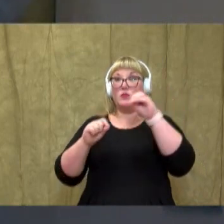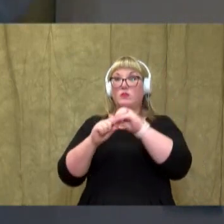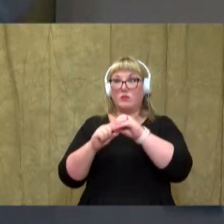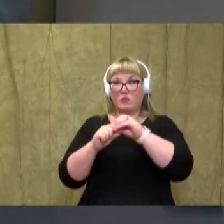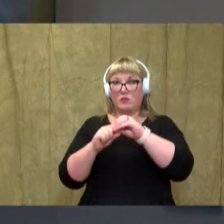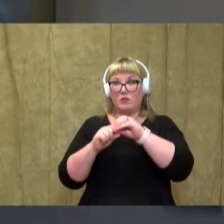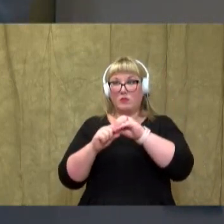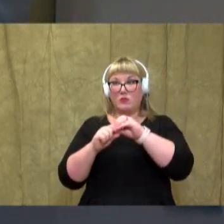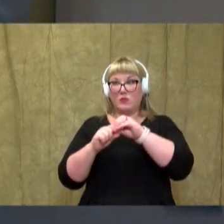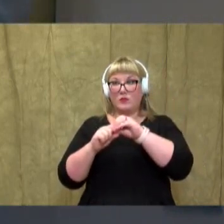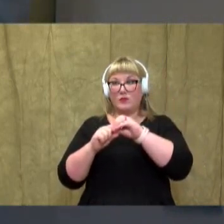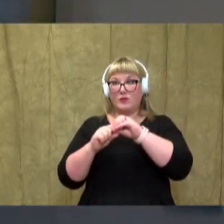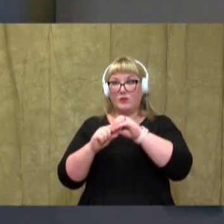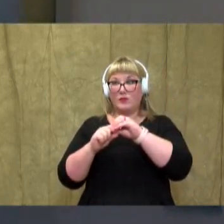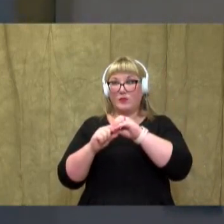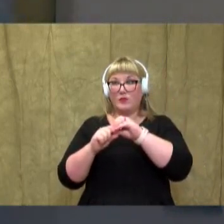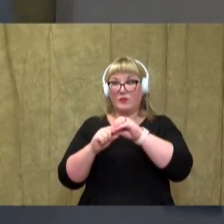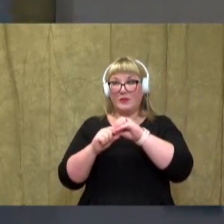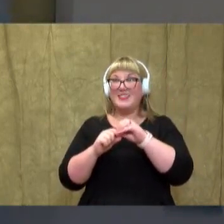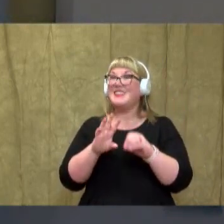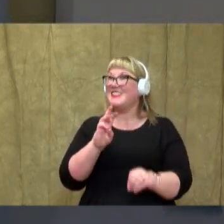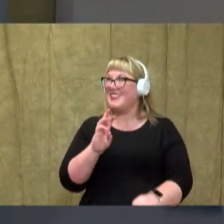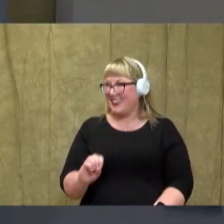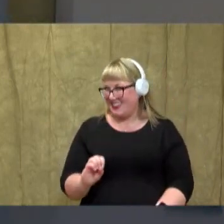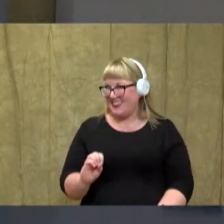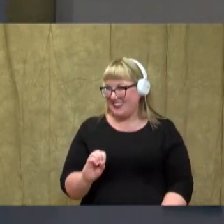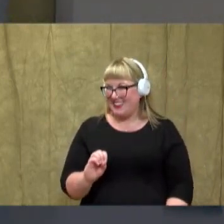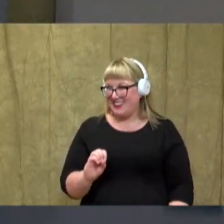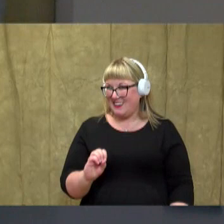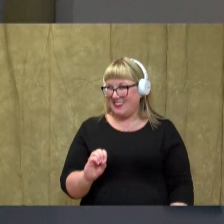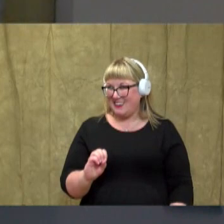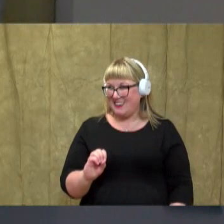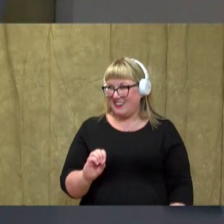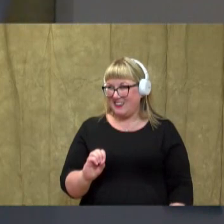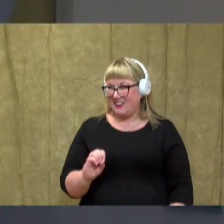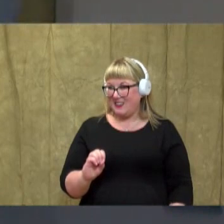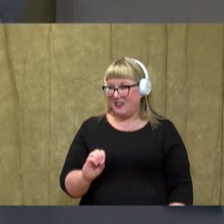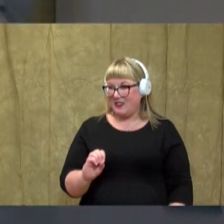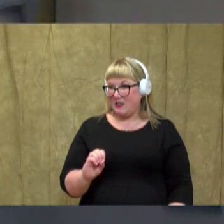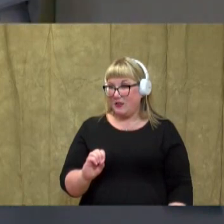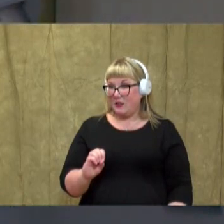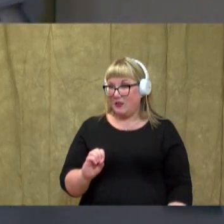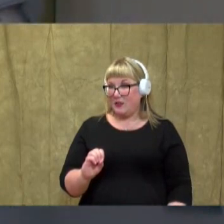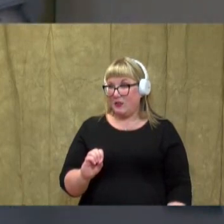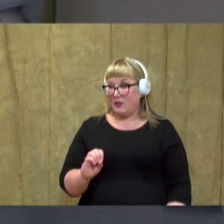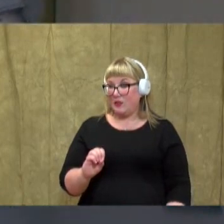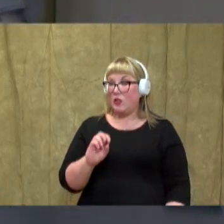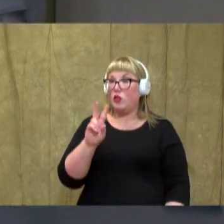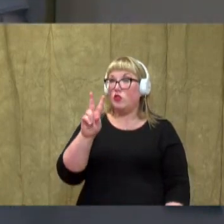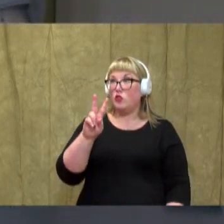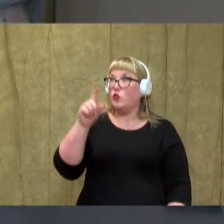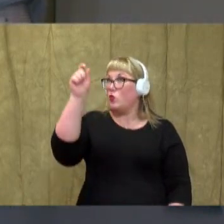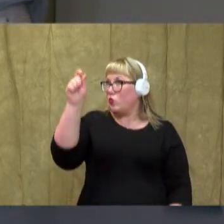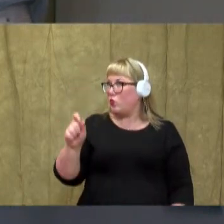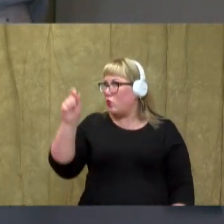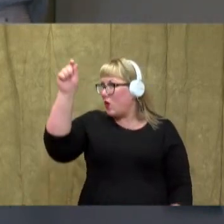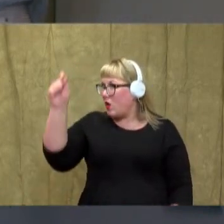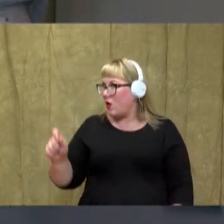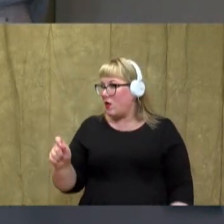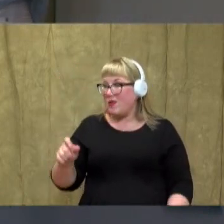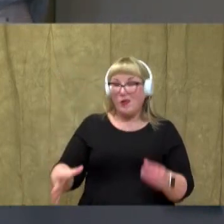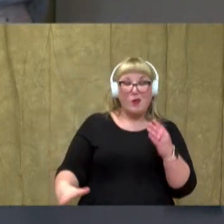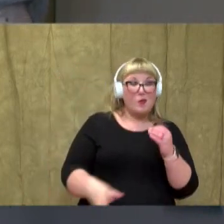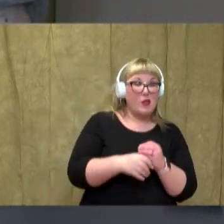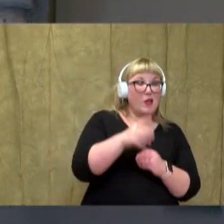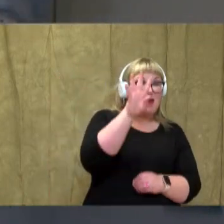We know that would give us 60 because 2 rods plus 4